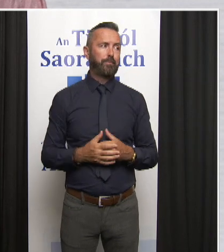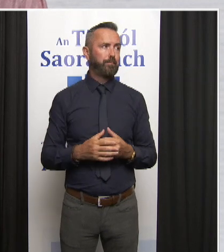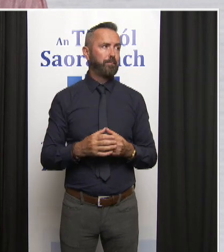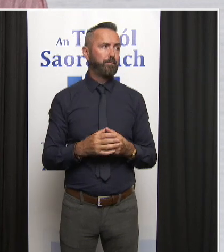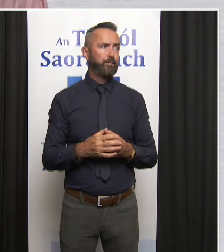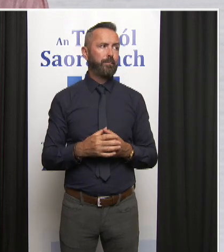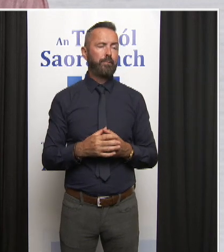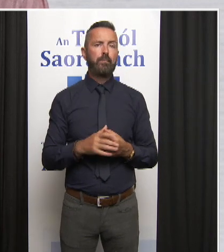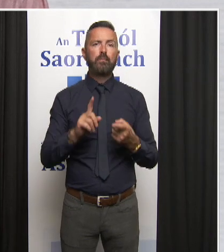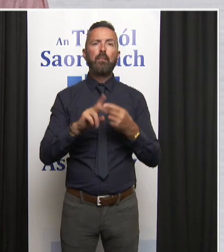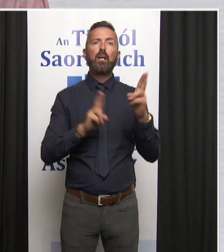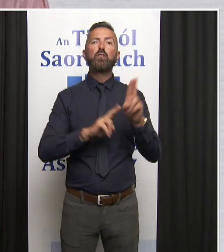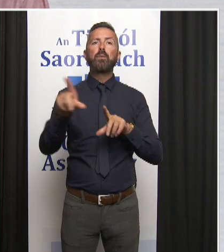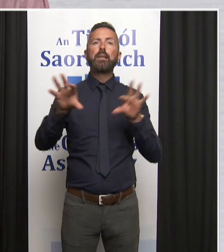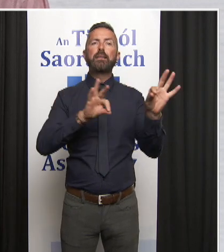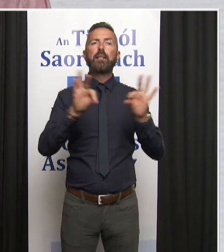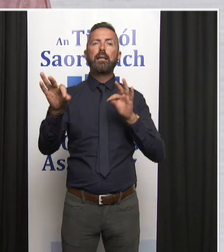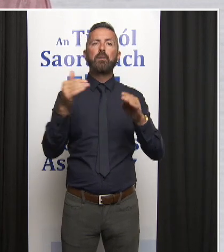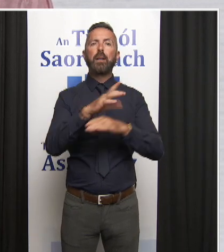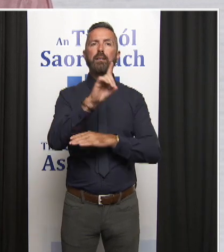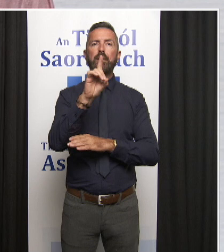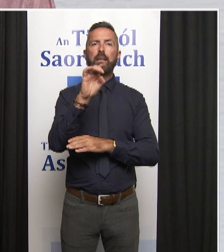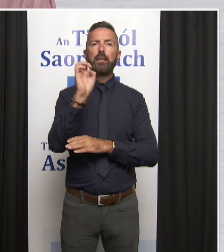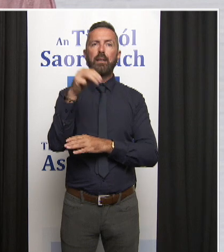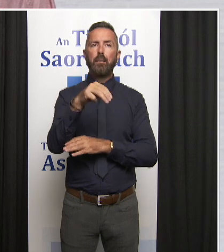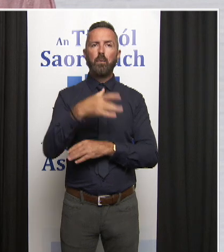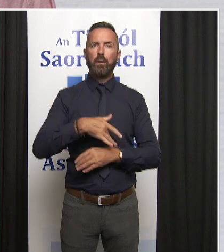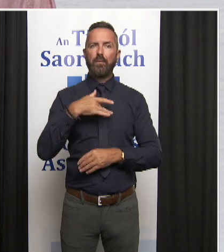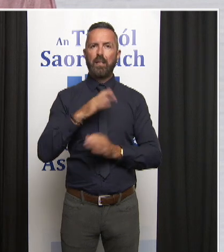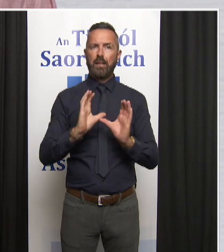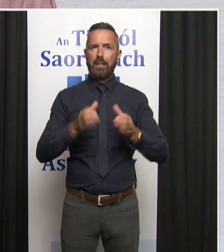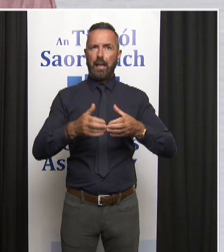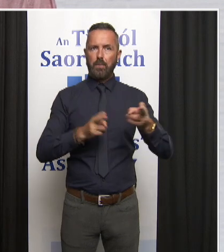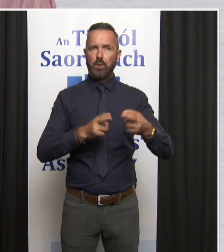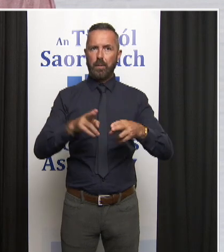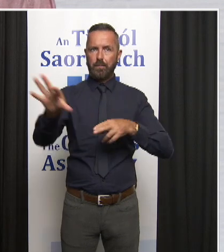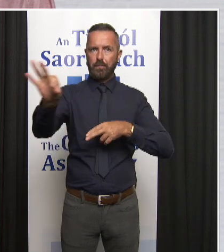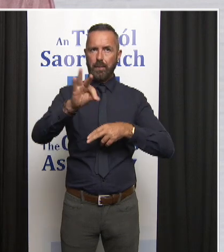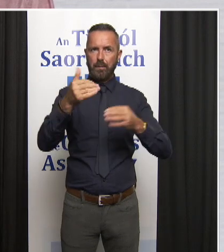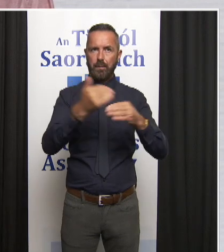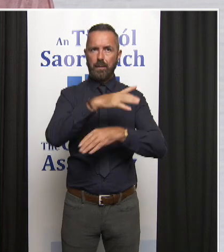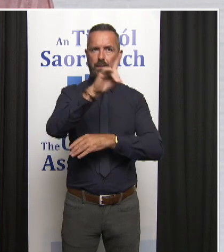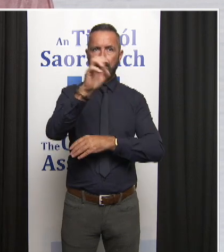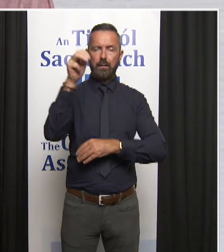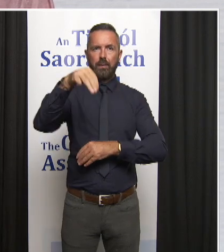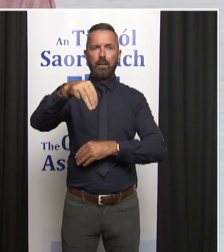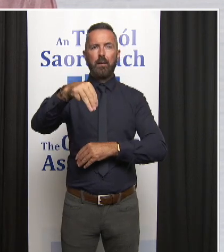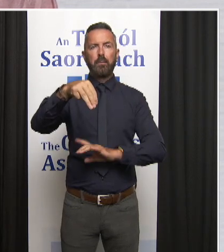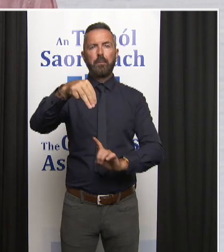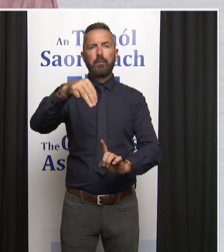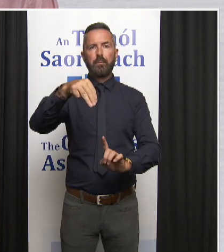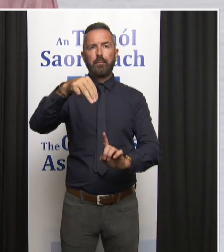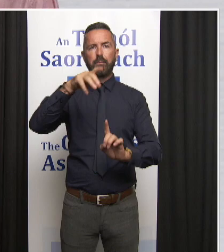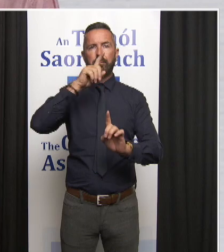And should they be selected by the DM if elected by voters? We felt the cabinet members should be selected by the DEM. However, there were